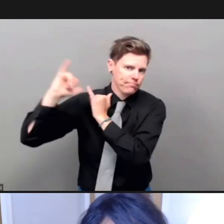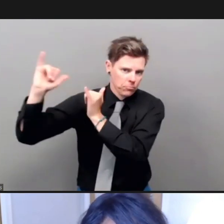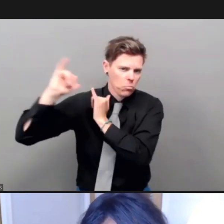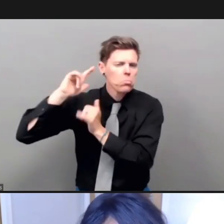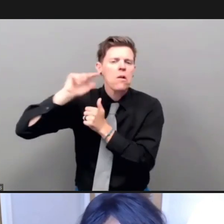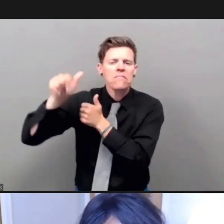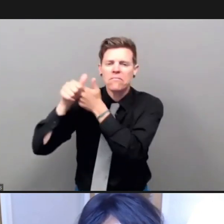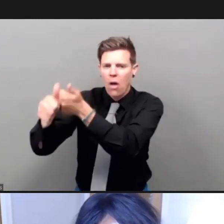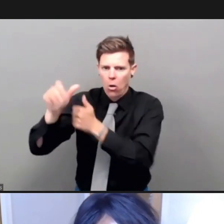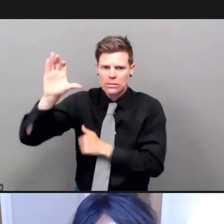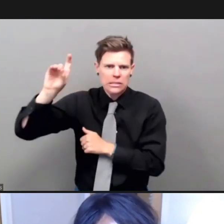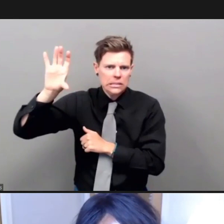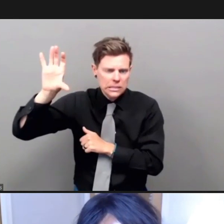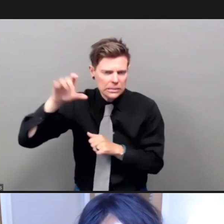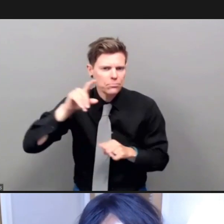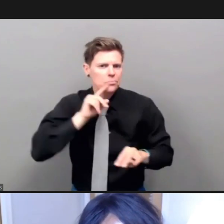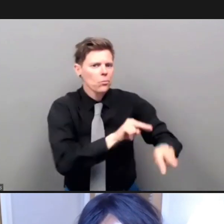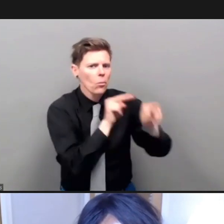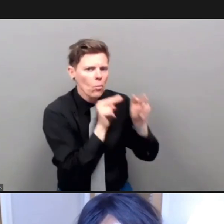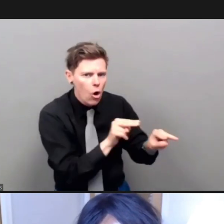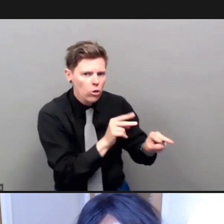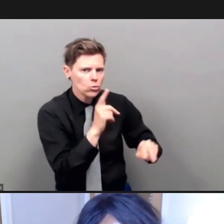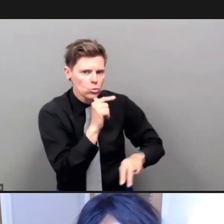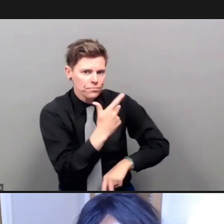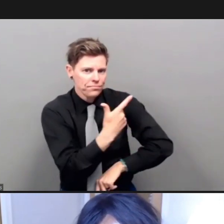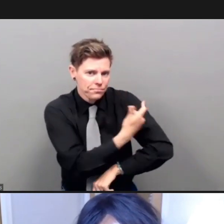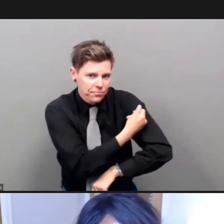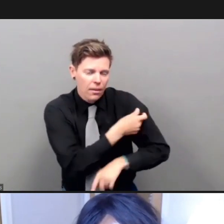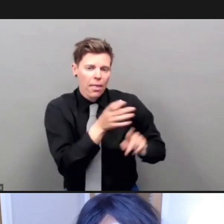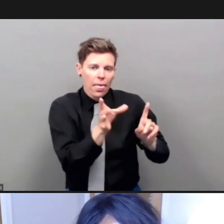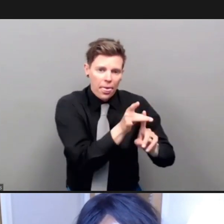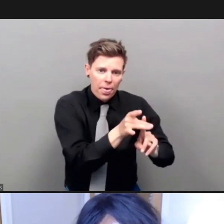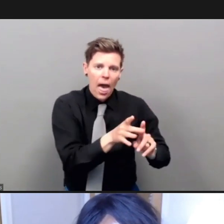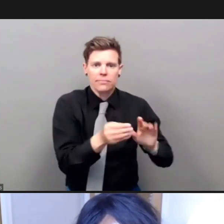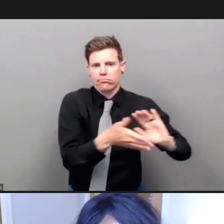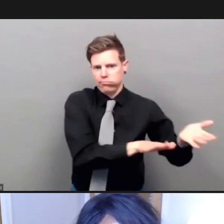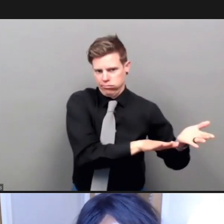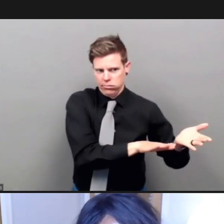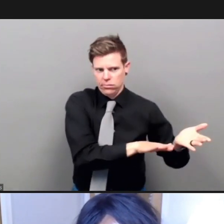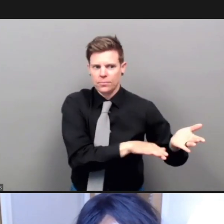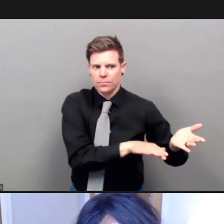want to focus in on those vaccine breakthrough infections